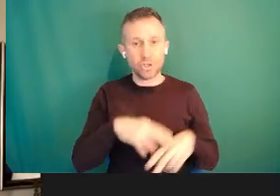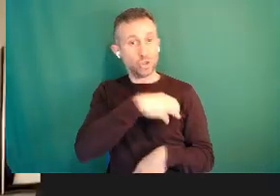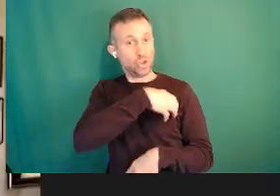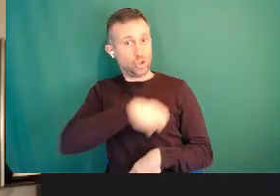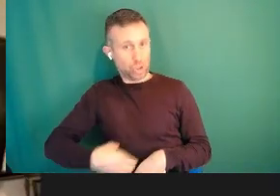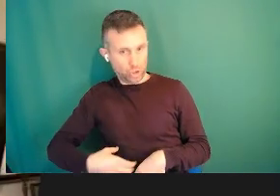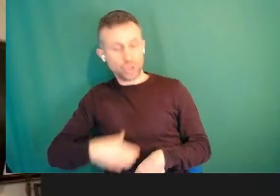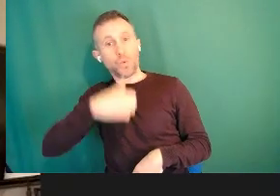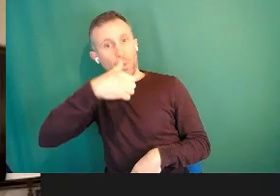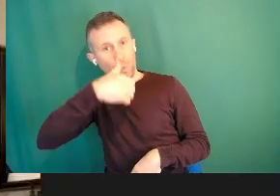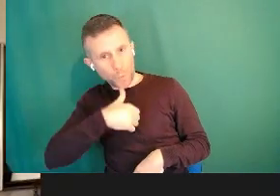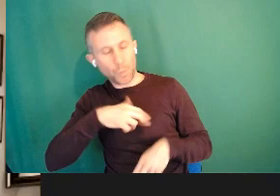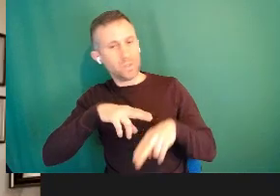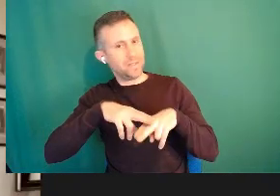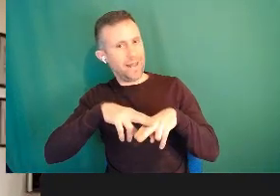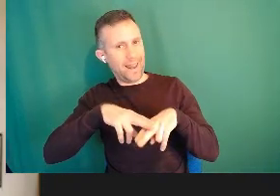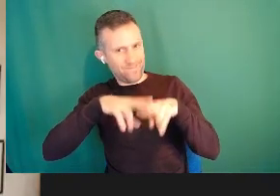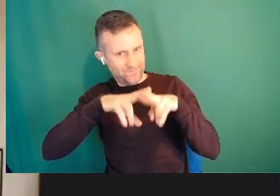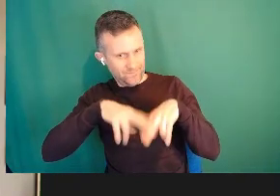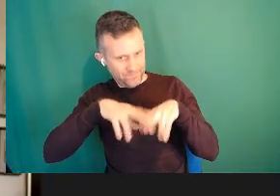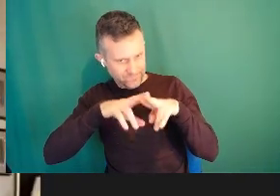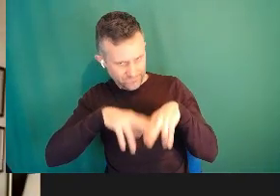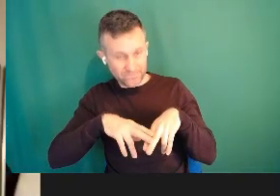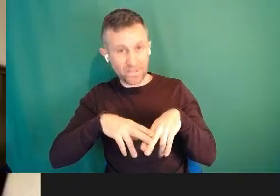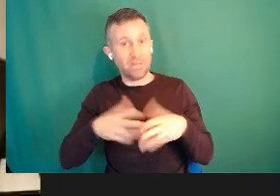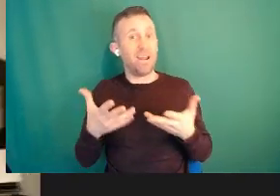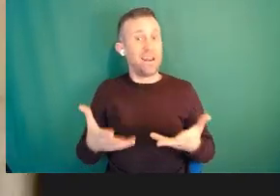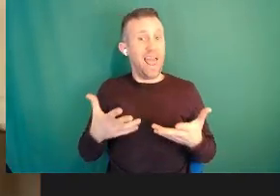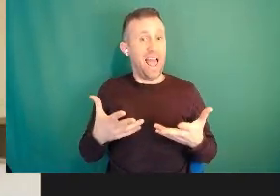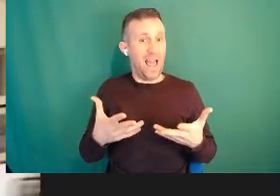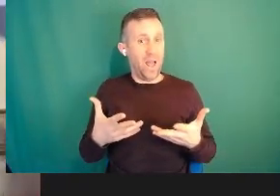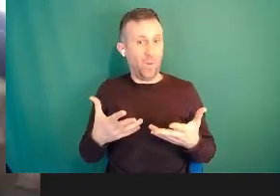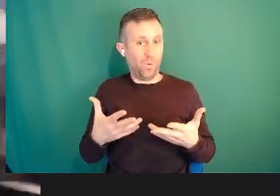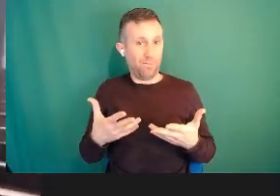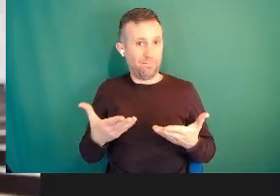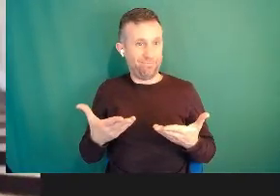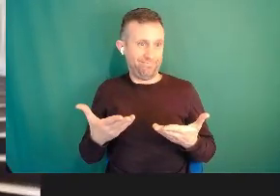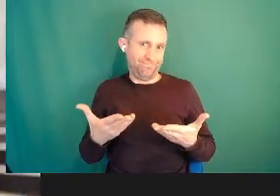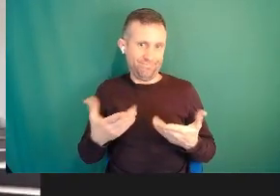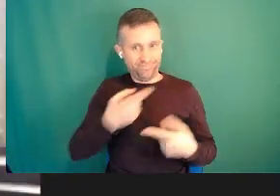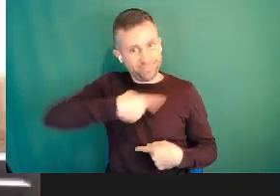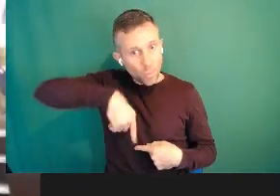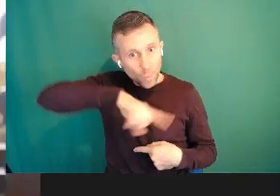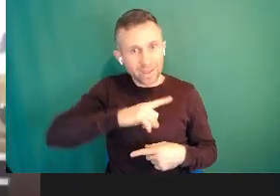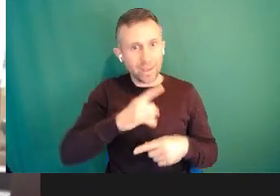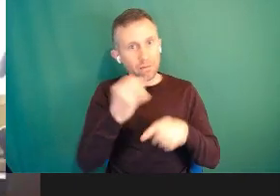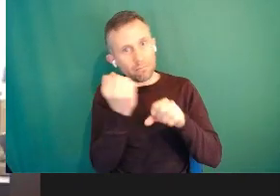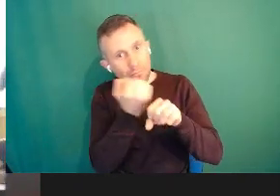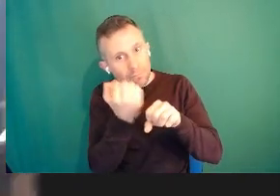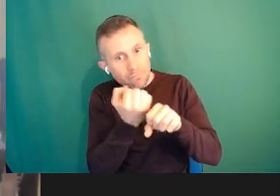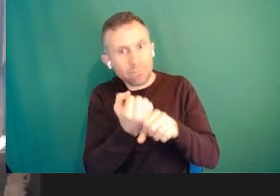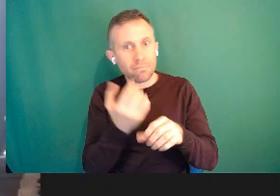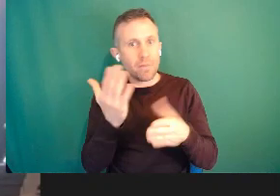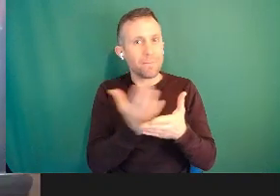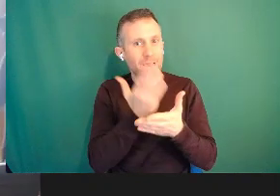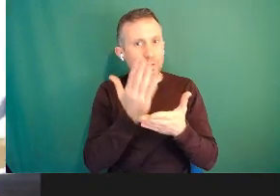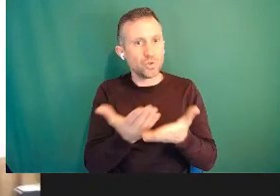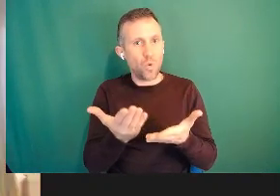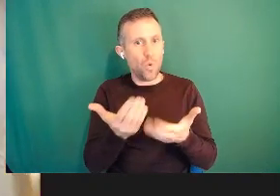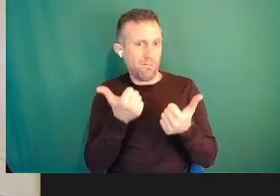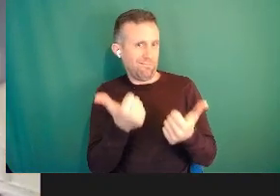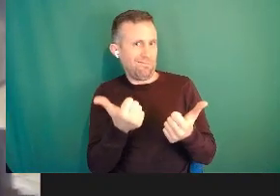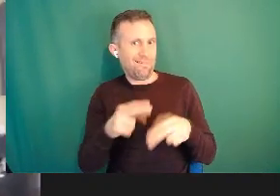working order, so that any of our visitors can actually go up to the first floor. So we are just about to go up the